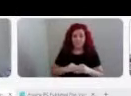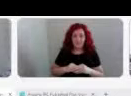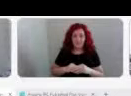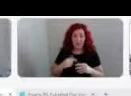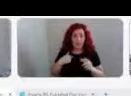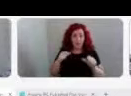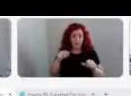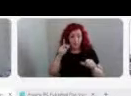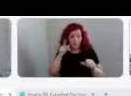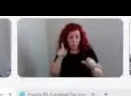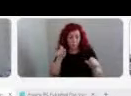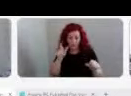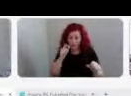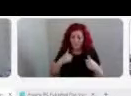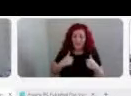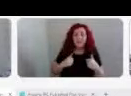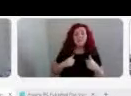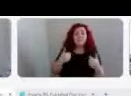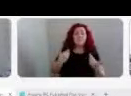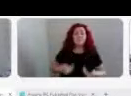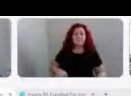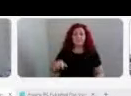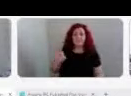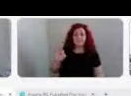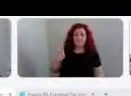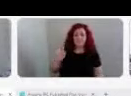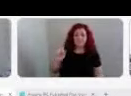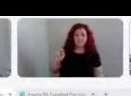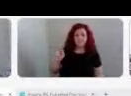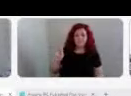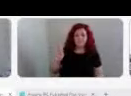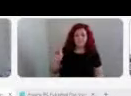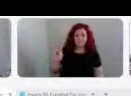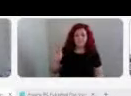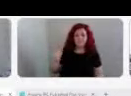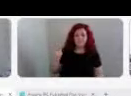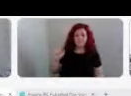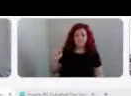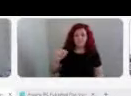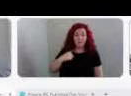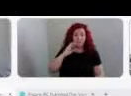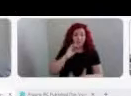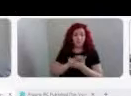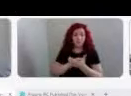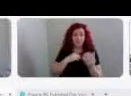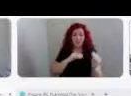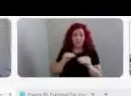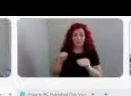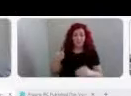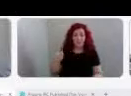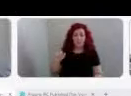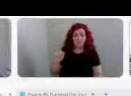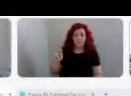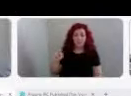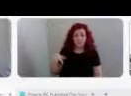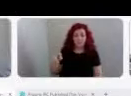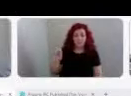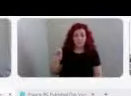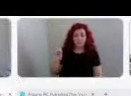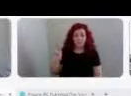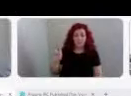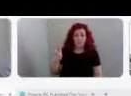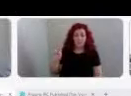hear me um my name is frank burgin my wife and i moved uh into the tank of erde valley from southern